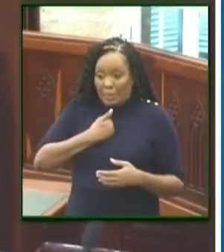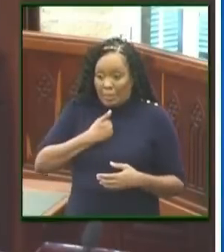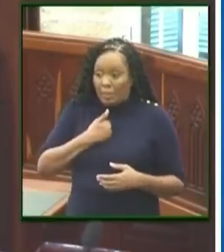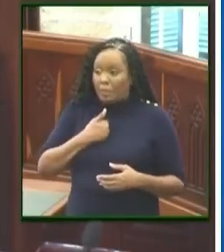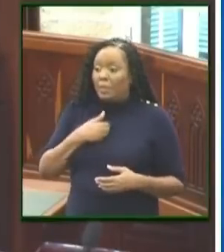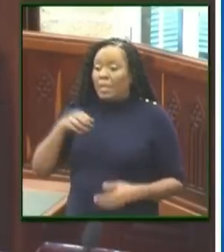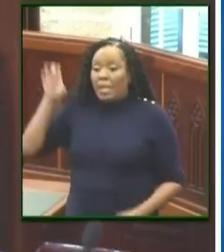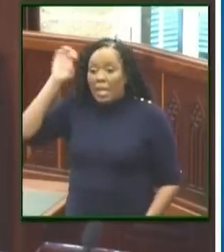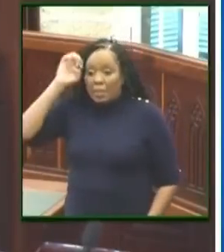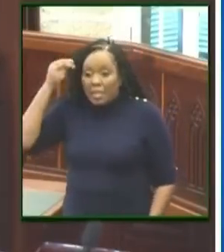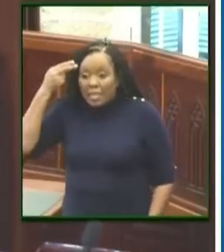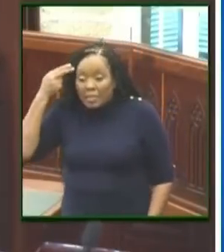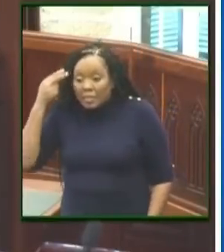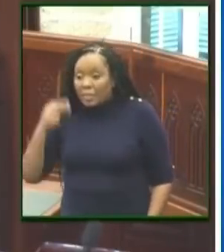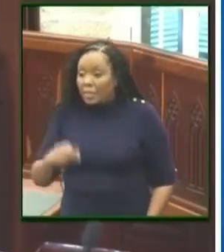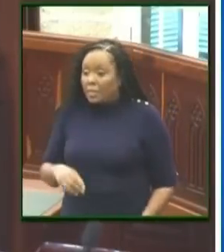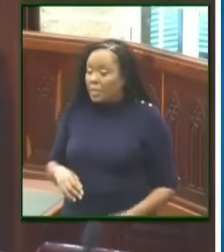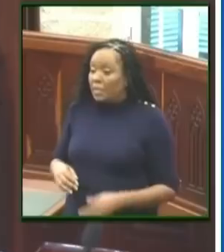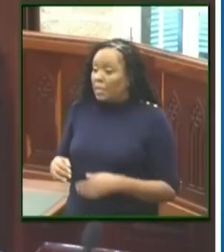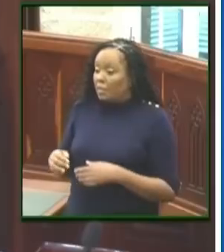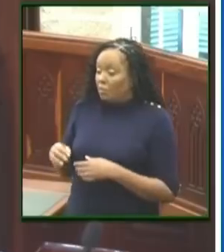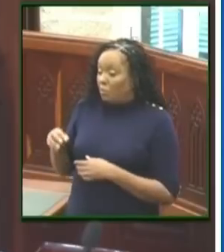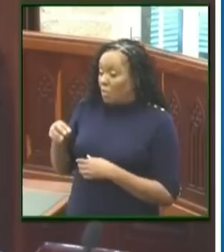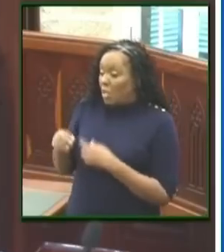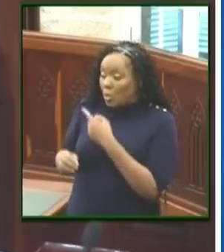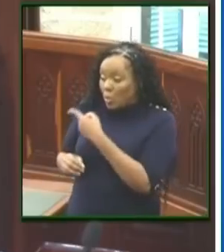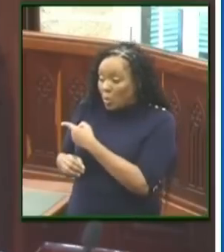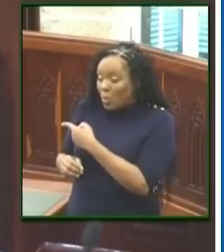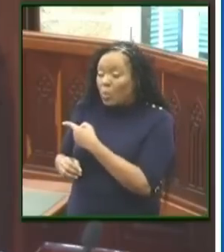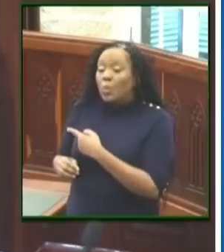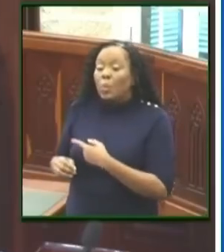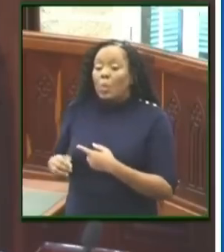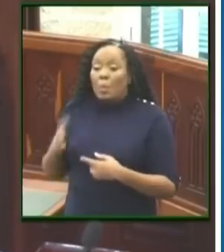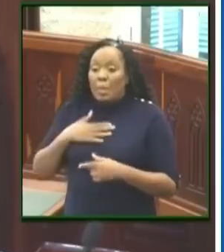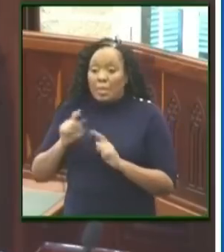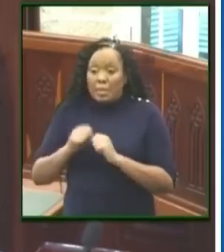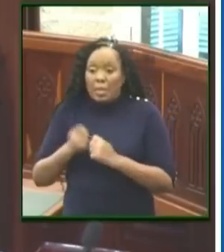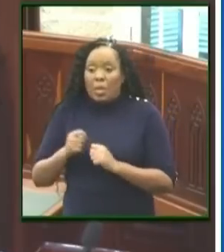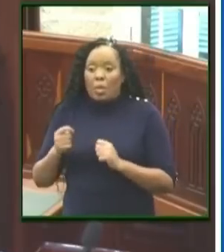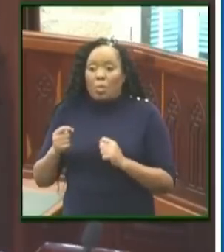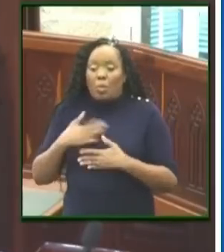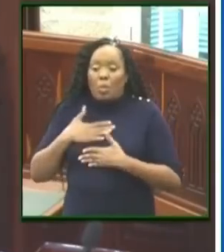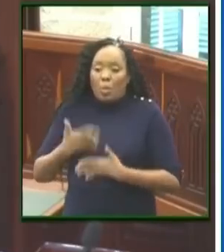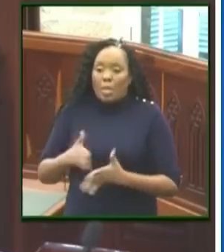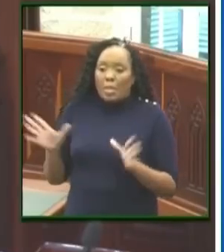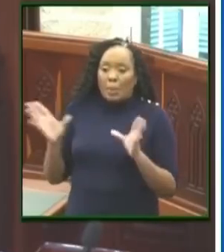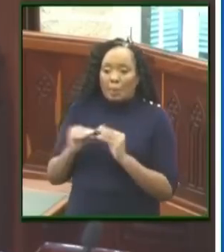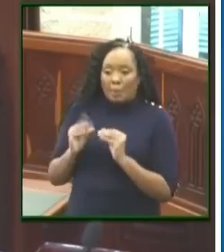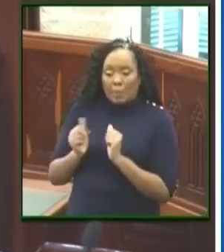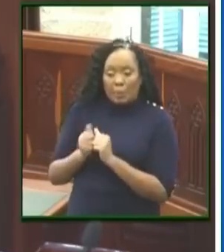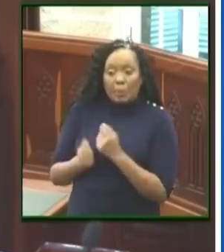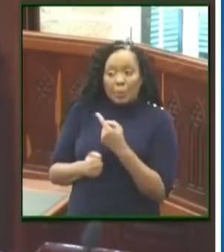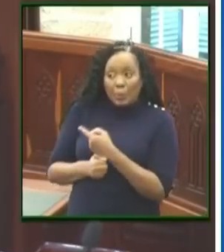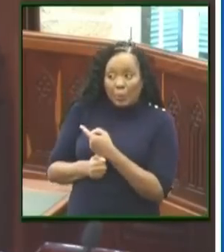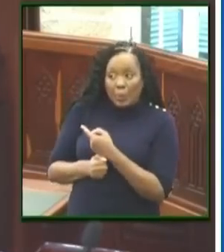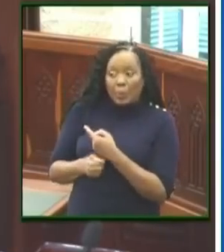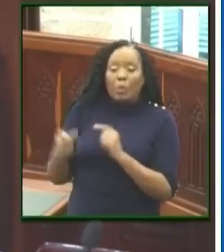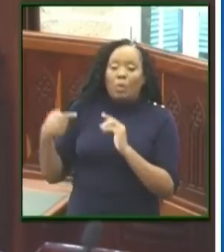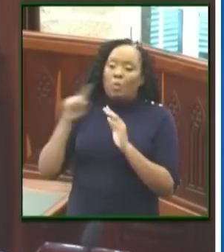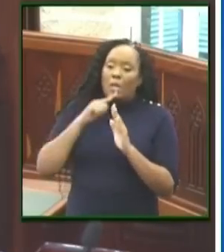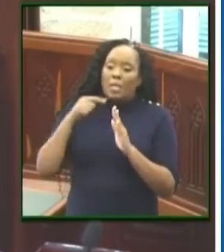North, and my team would be willing to come and to meet with him as well to go through the details of this